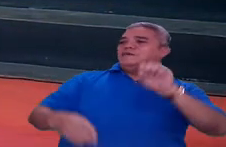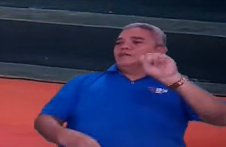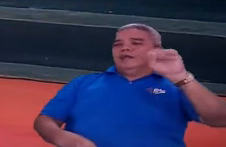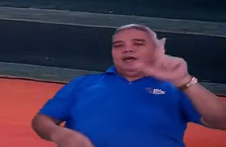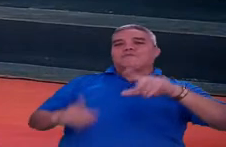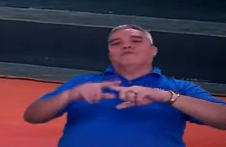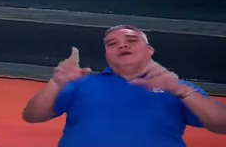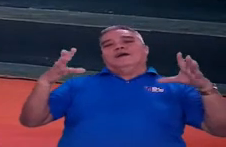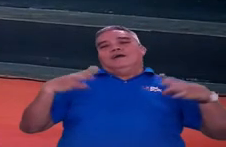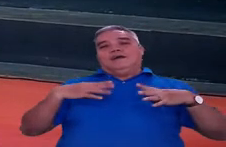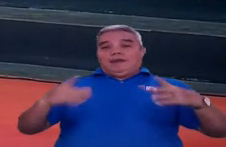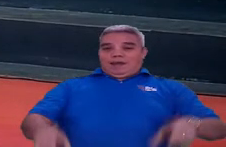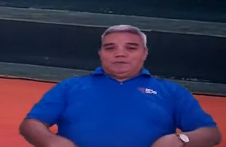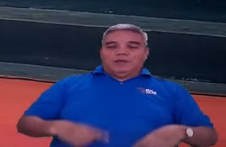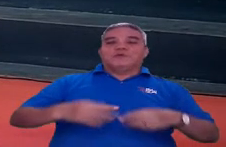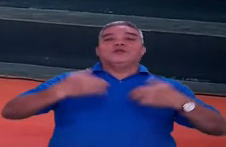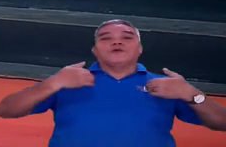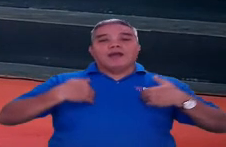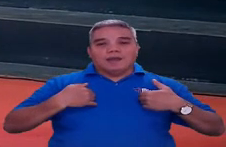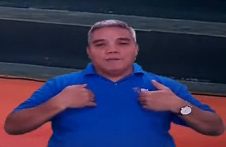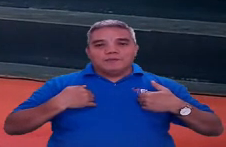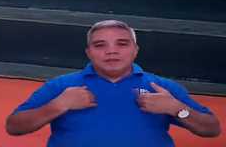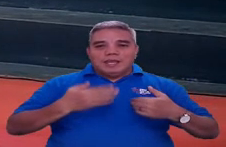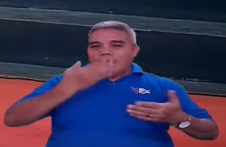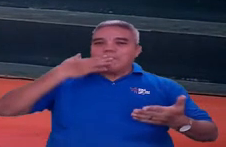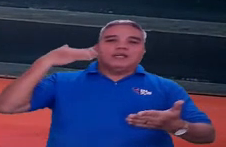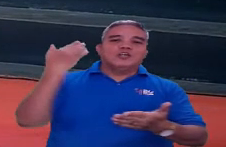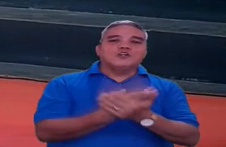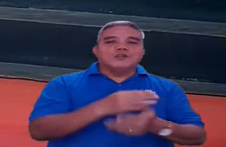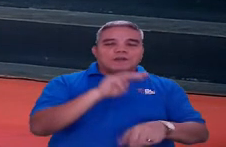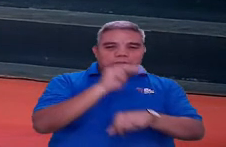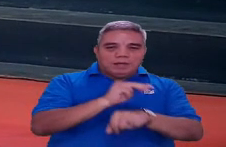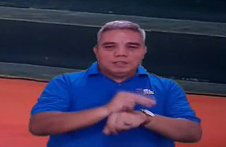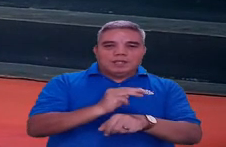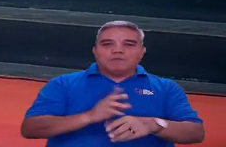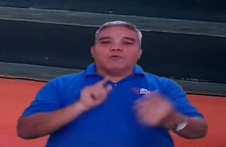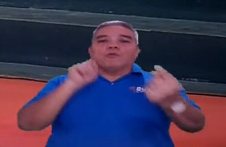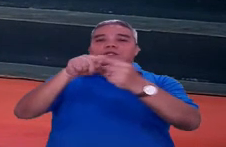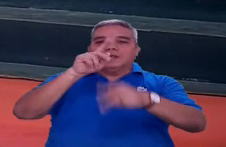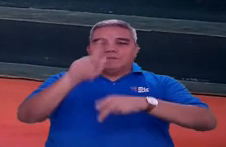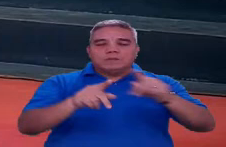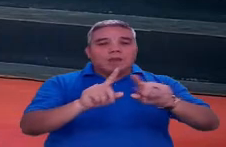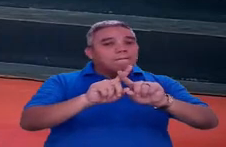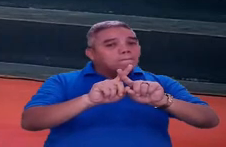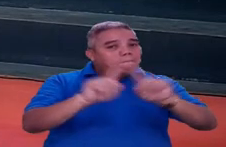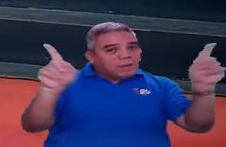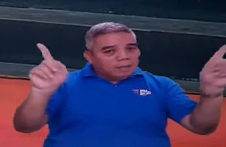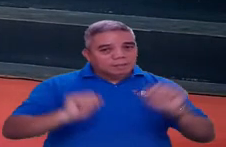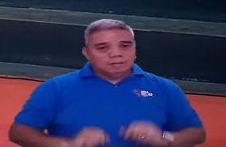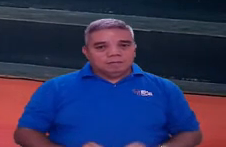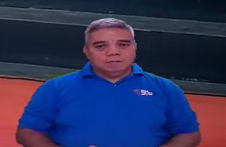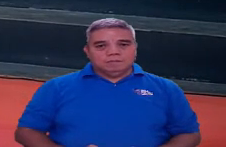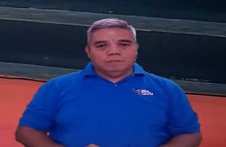Silay, and for a lifetime I'm going to have a lasting ministry reaching people. But as soon as I transferred